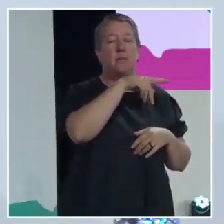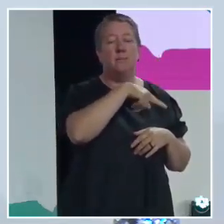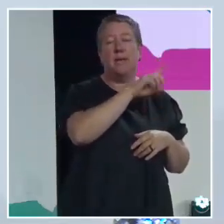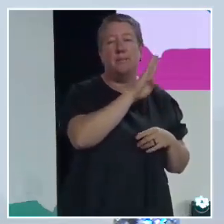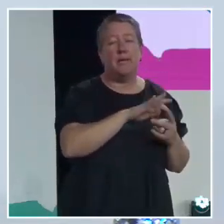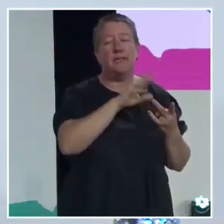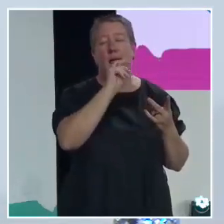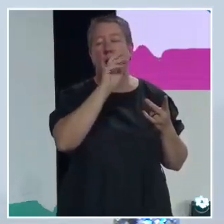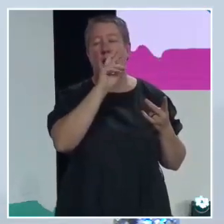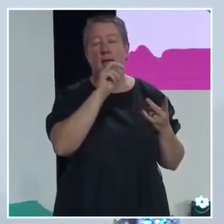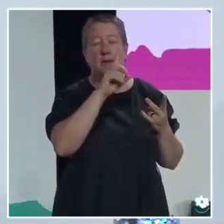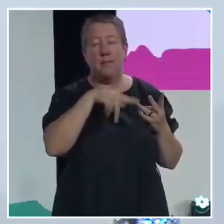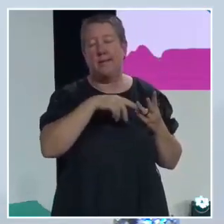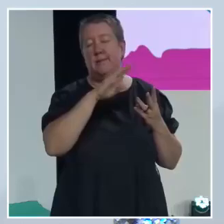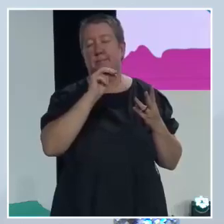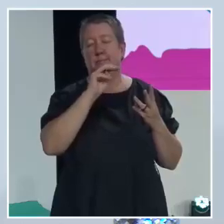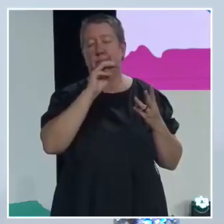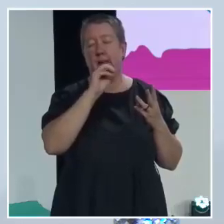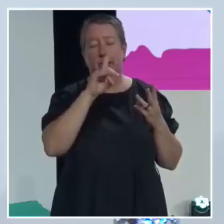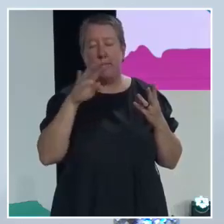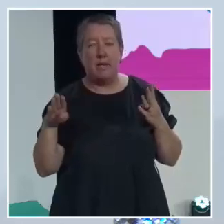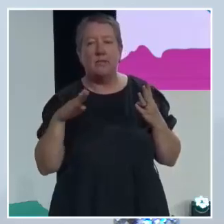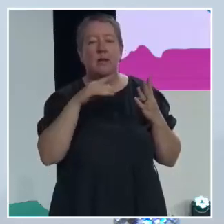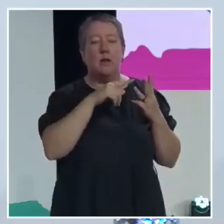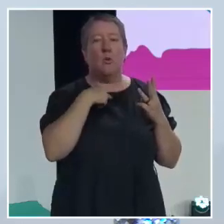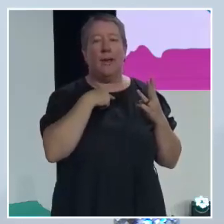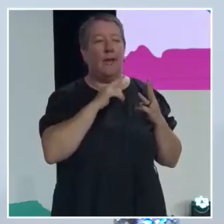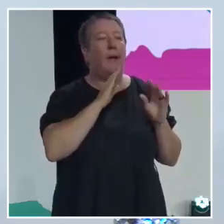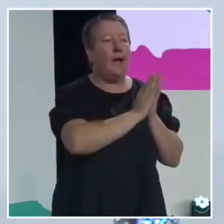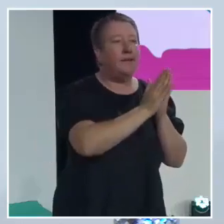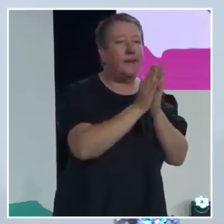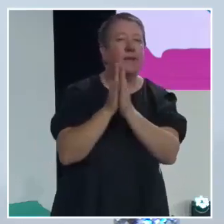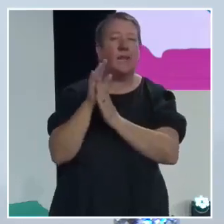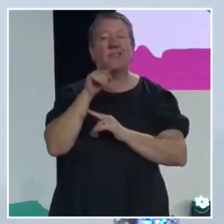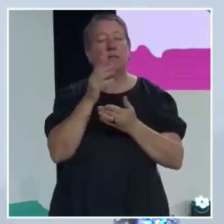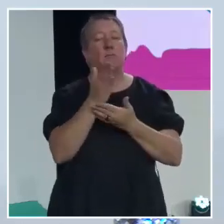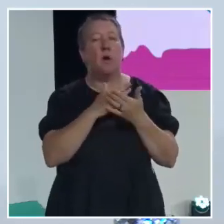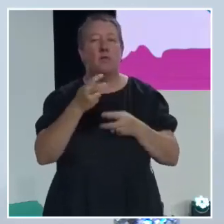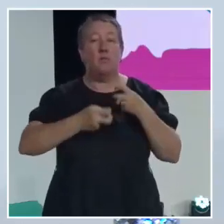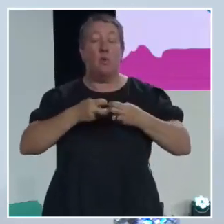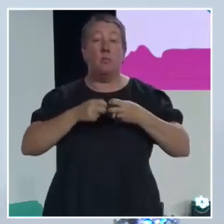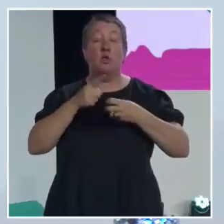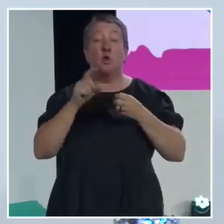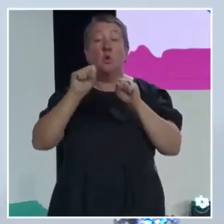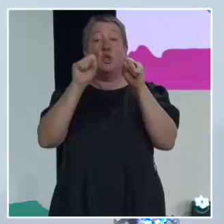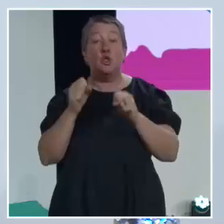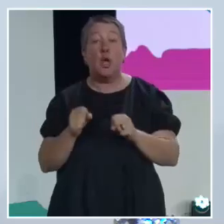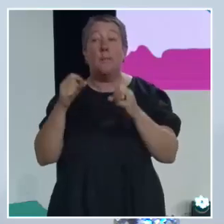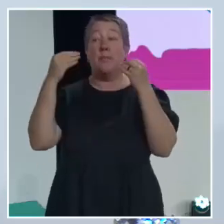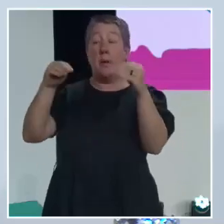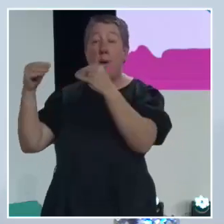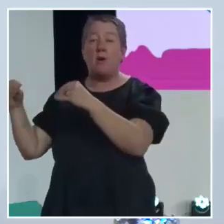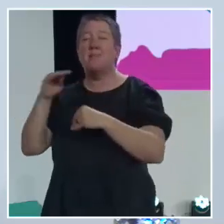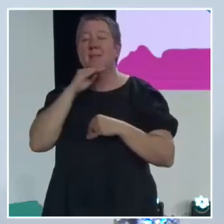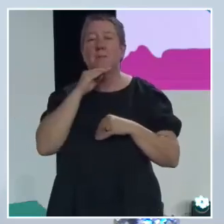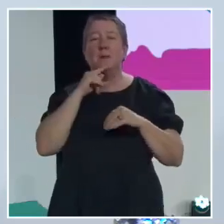of the problem. So moving away from market fixing to actively creating and shaping markets actually means a different